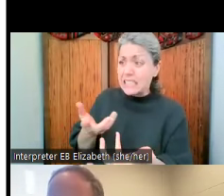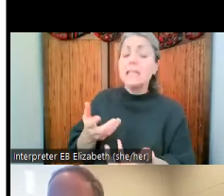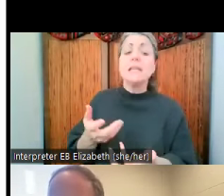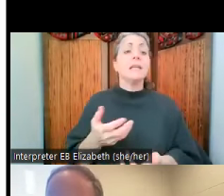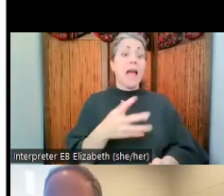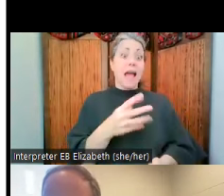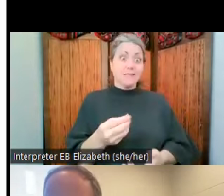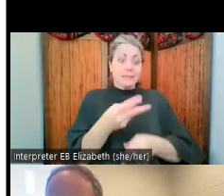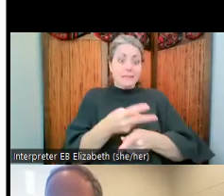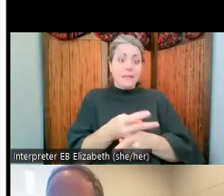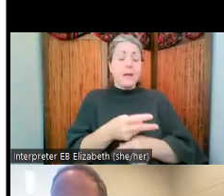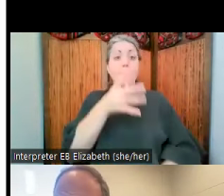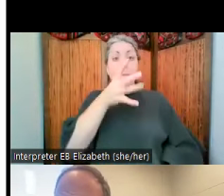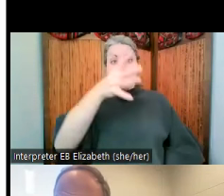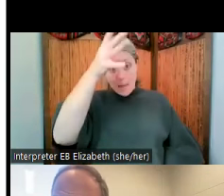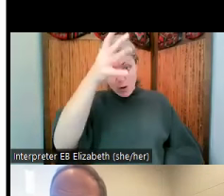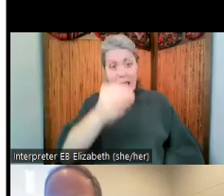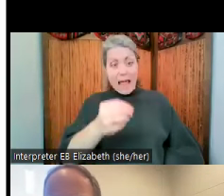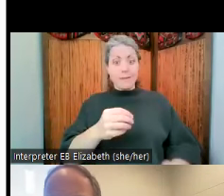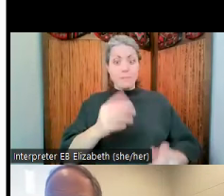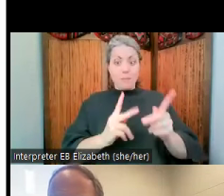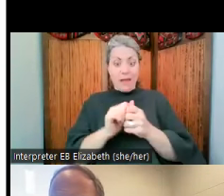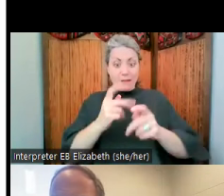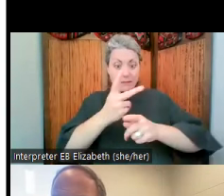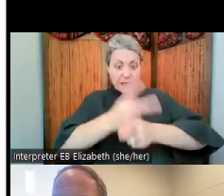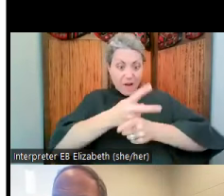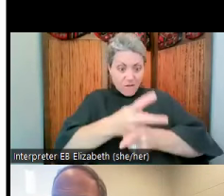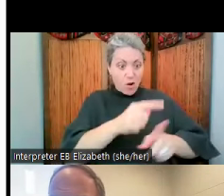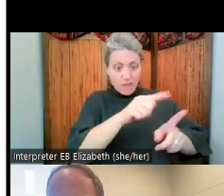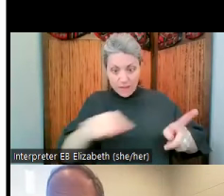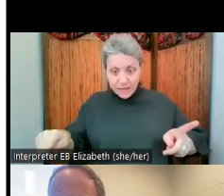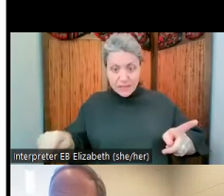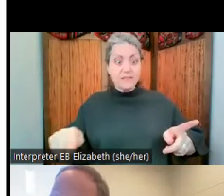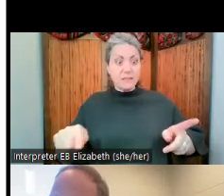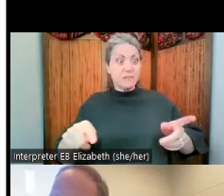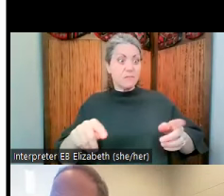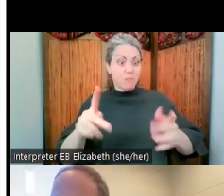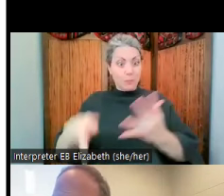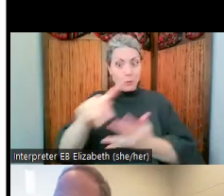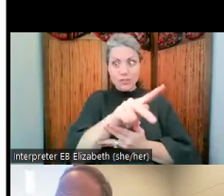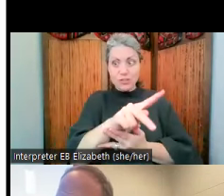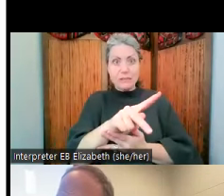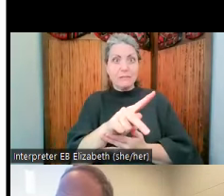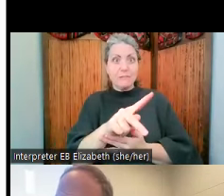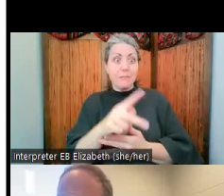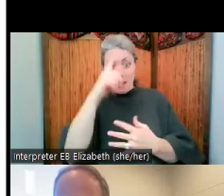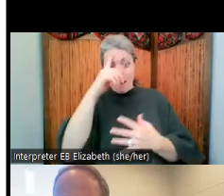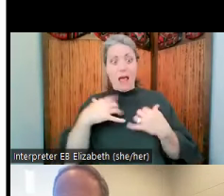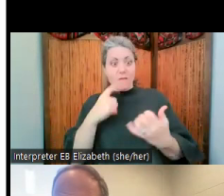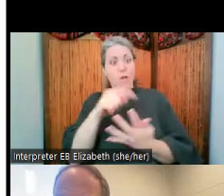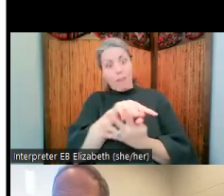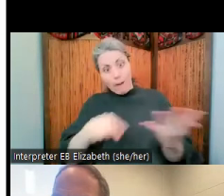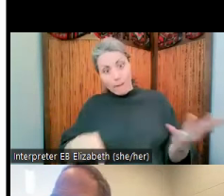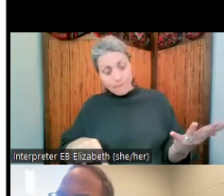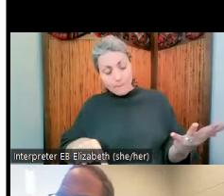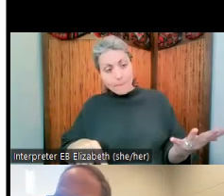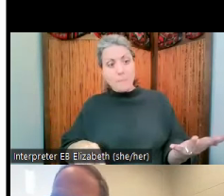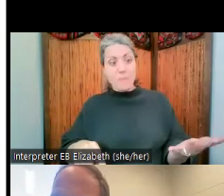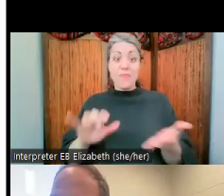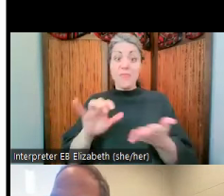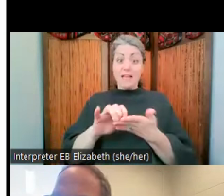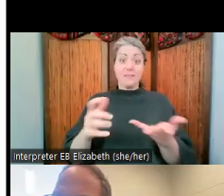caregiver mental health needs as well. This is actually the bulk of what I would say I do as a